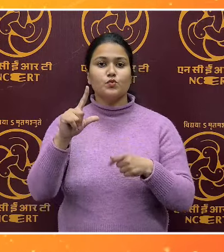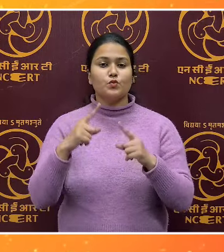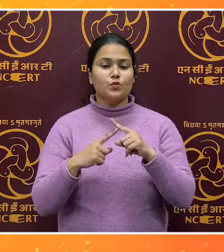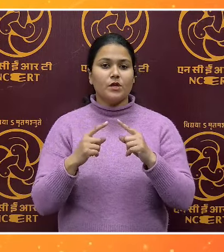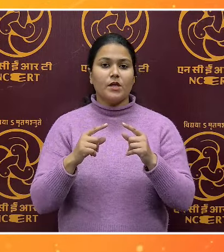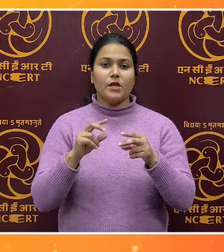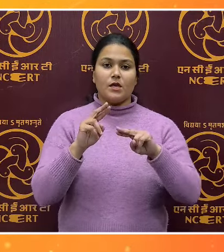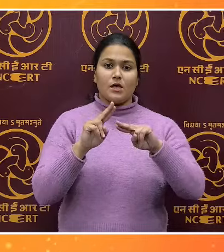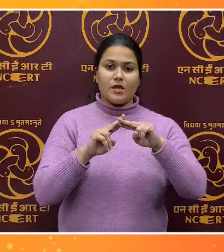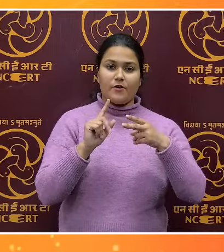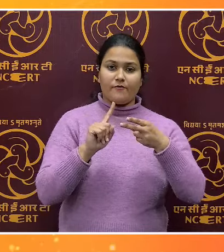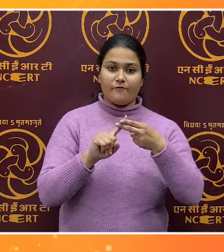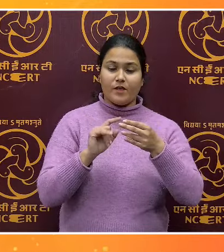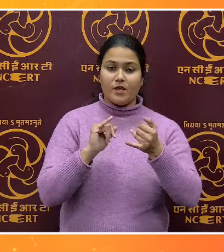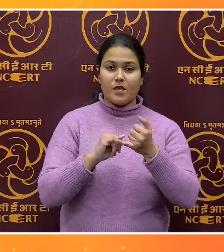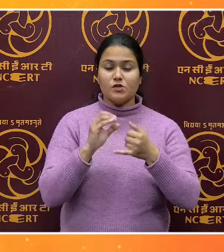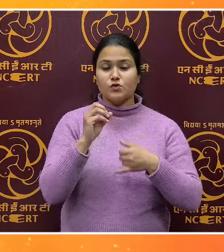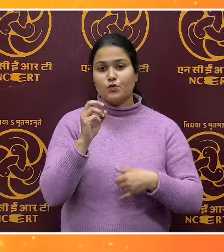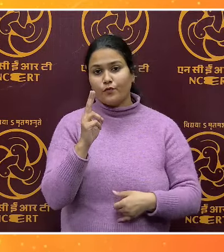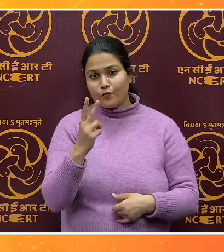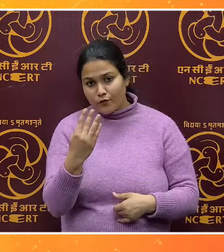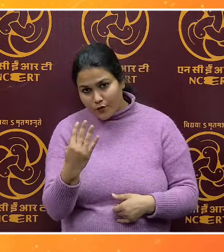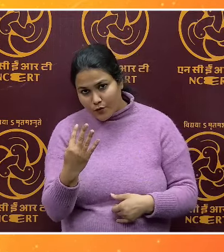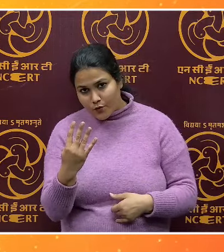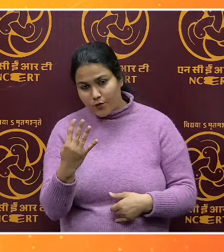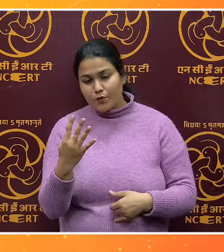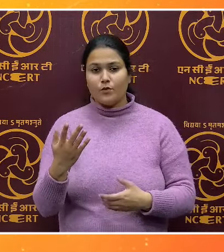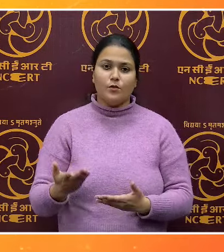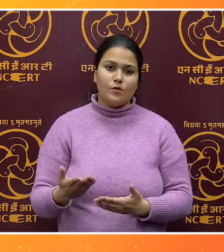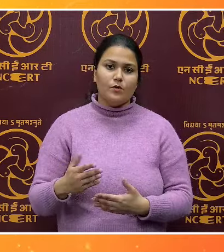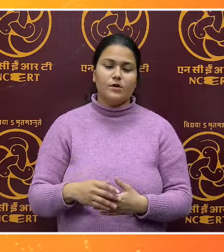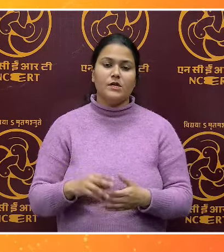FeSO4, NH4 whole twice SO4.